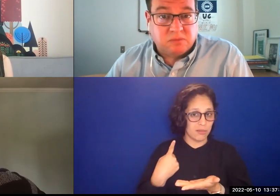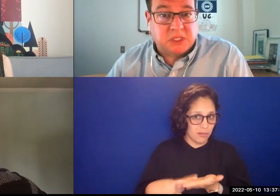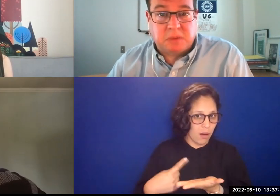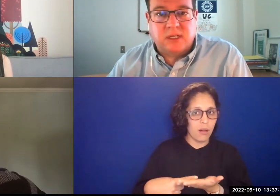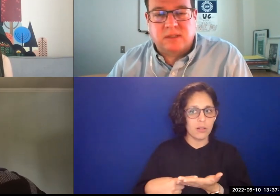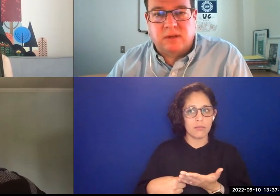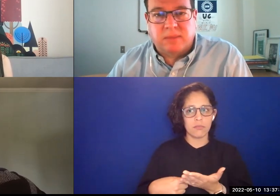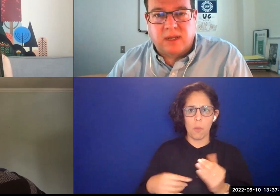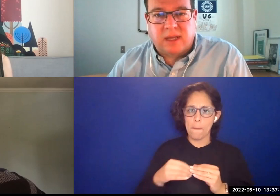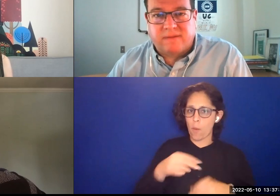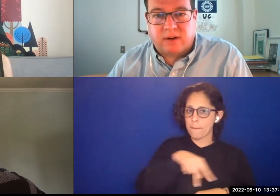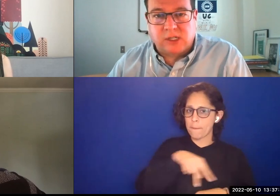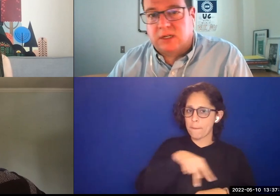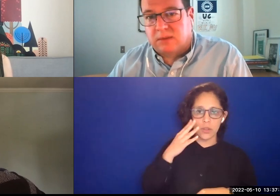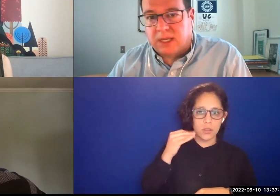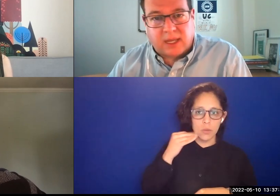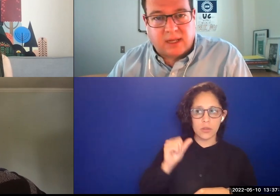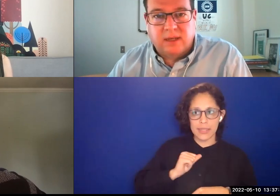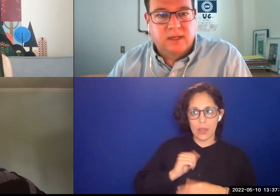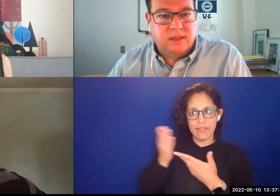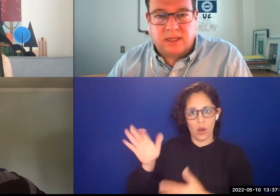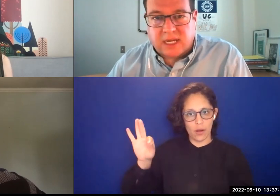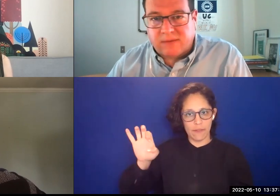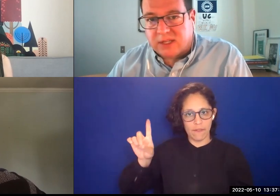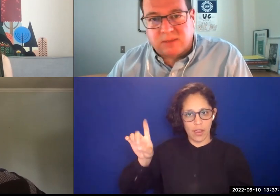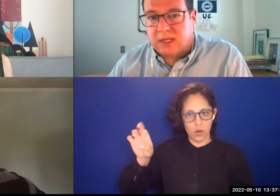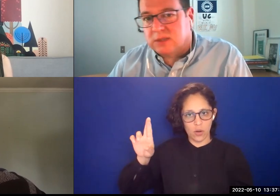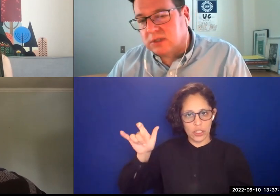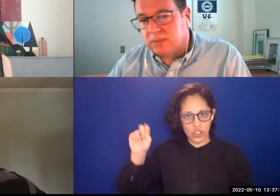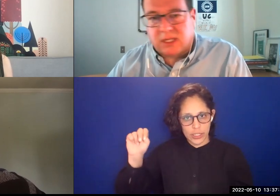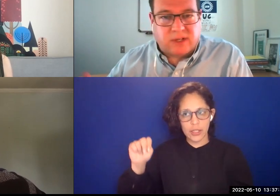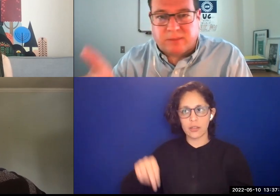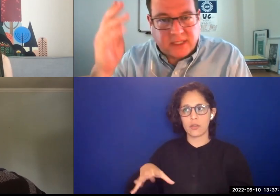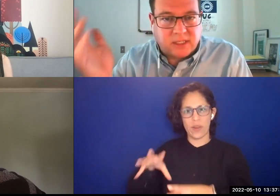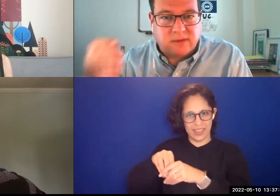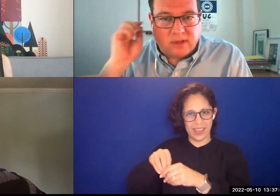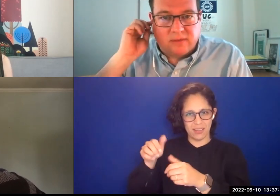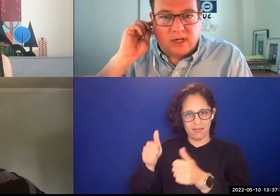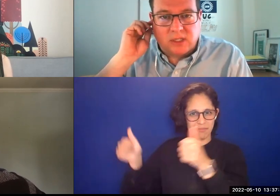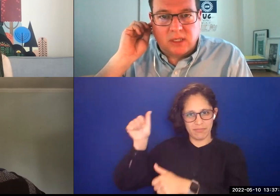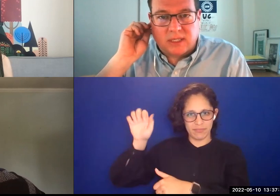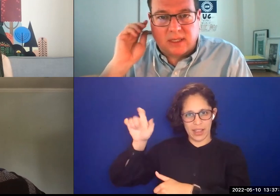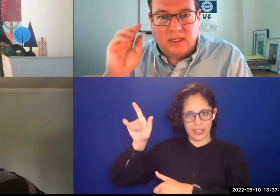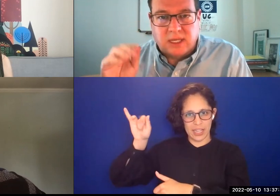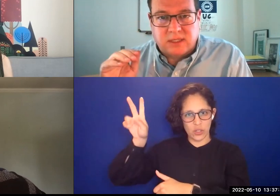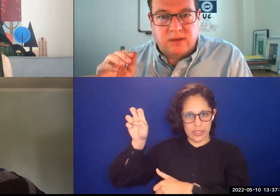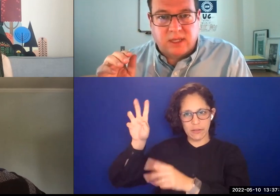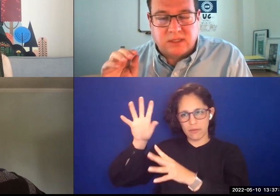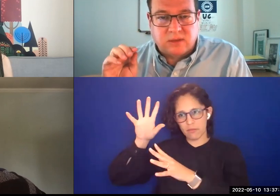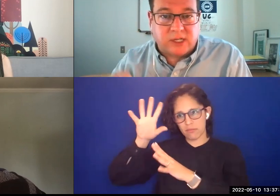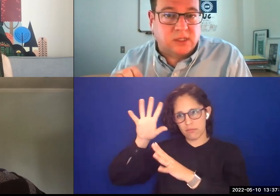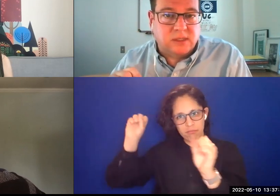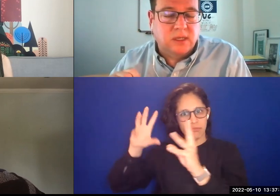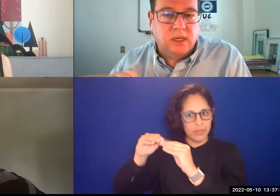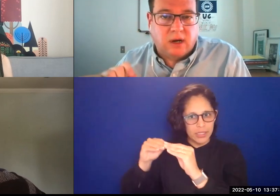personal experience, you know, being at the Federation and being in the Executive Council meetings, which are the meetings of all the presidents of the various unions, like, it,